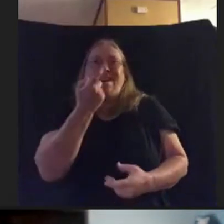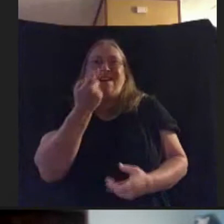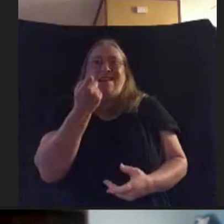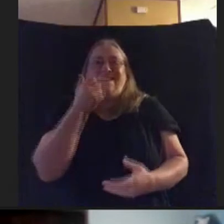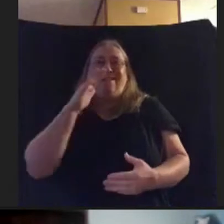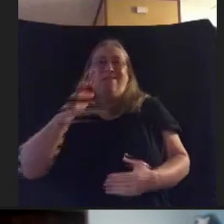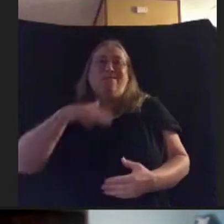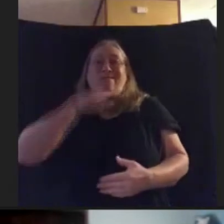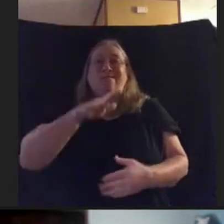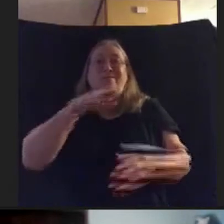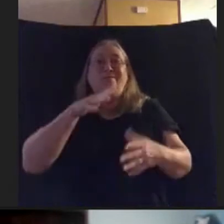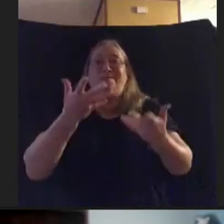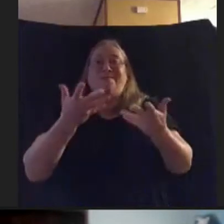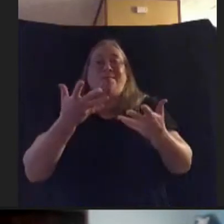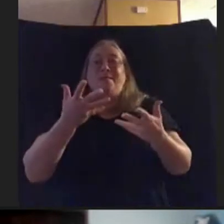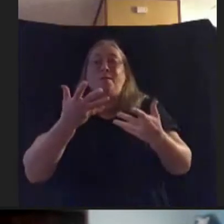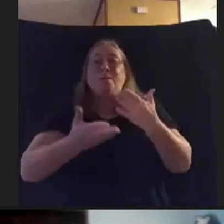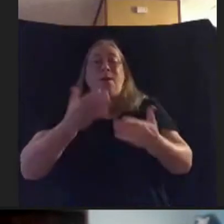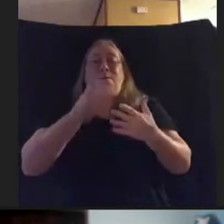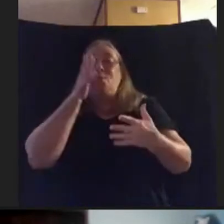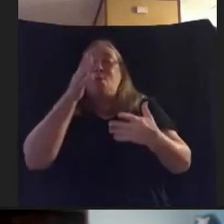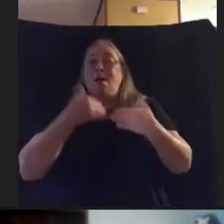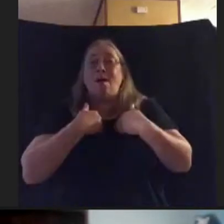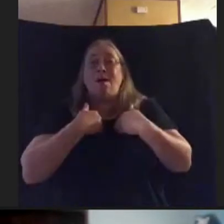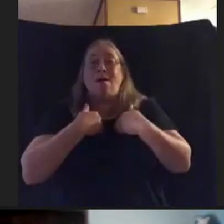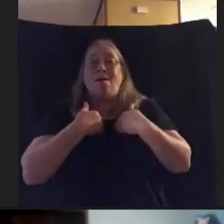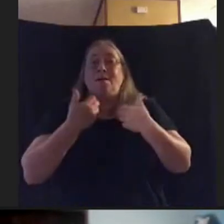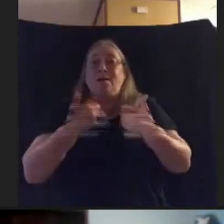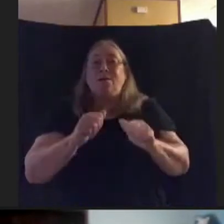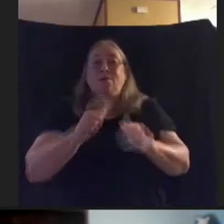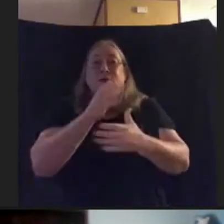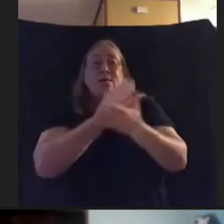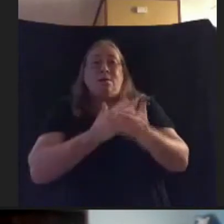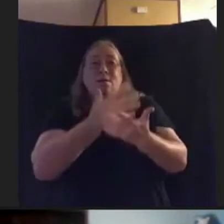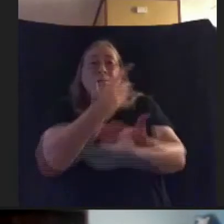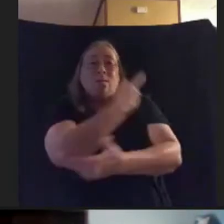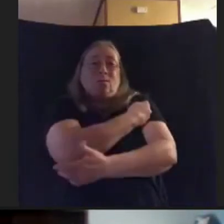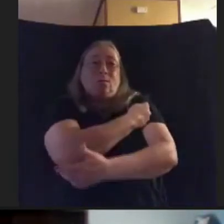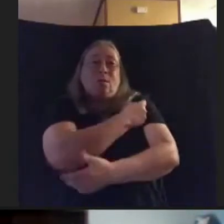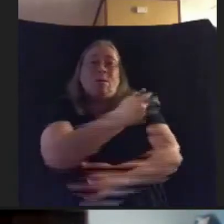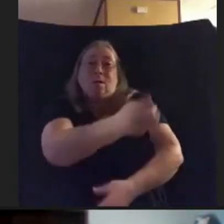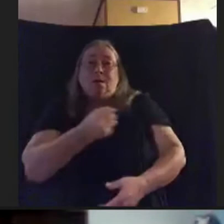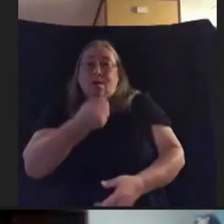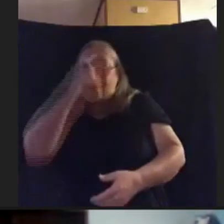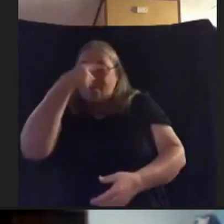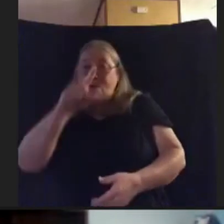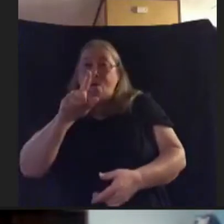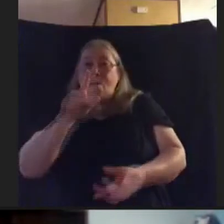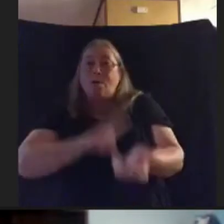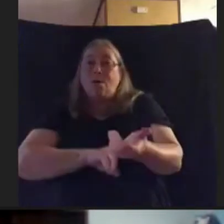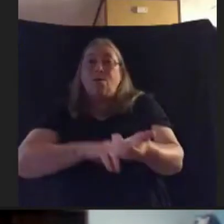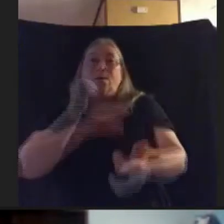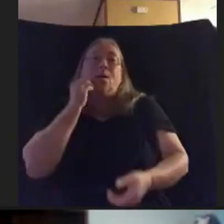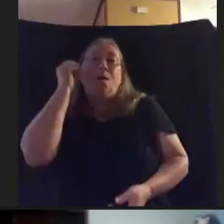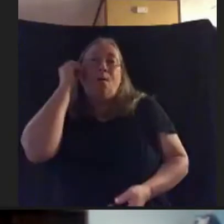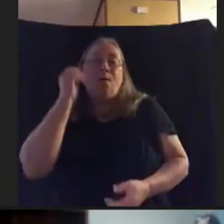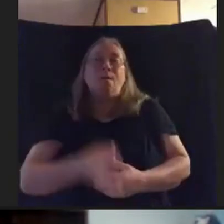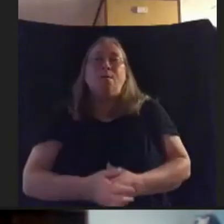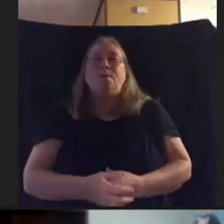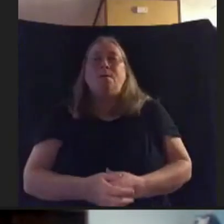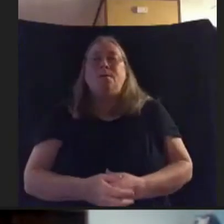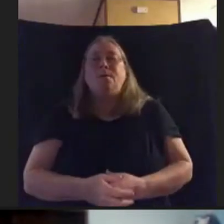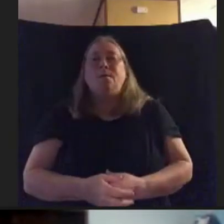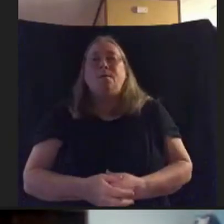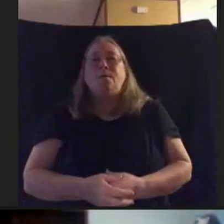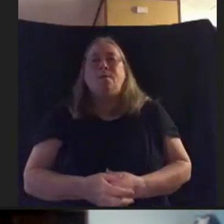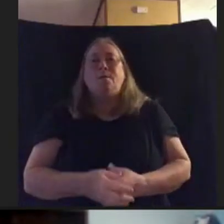is. We're trying to pull back some vaccine from the long-term care partnership, and we may be able to share more of that, but we don't have good visibility of when